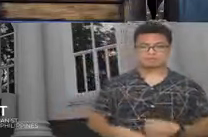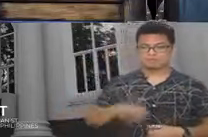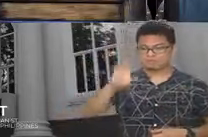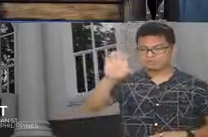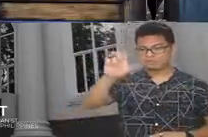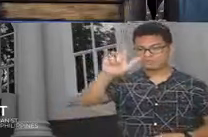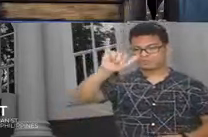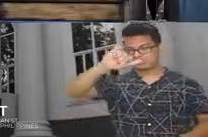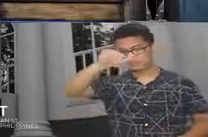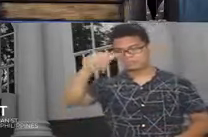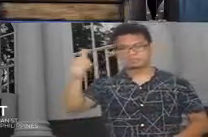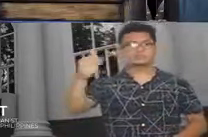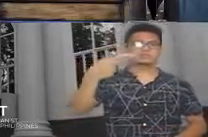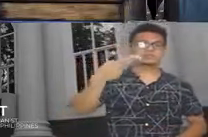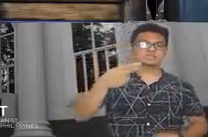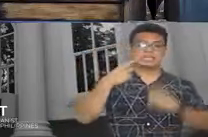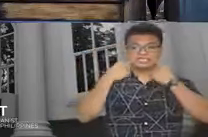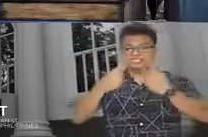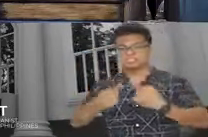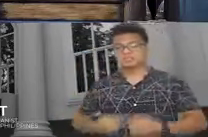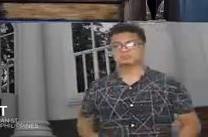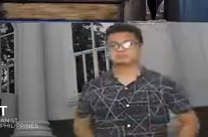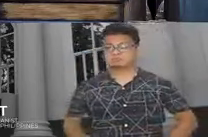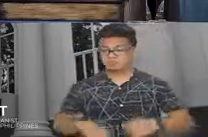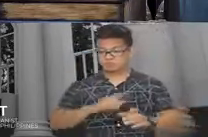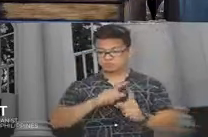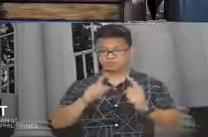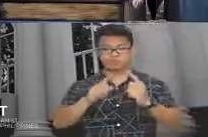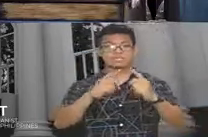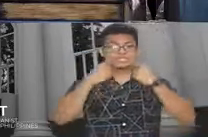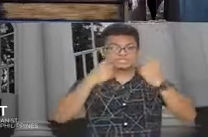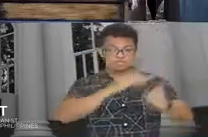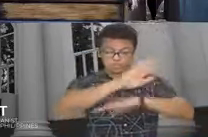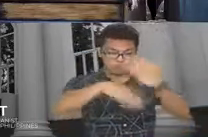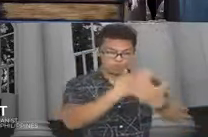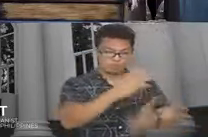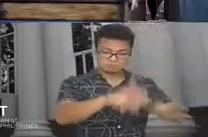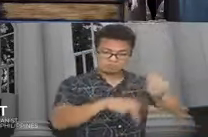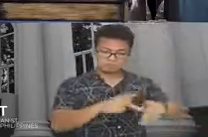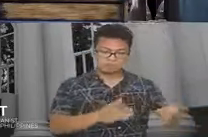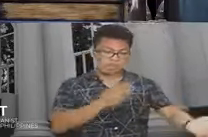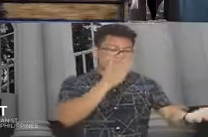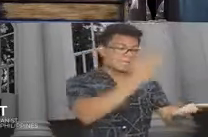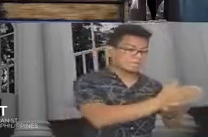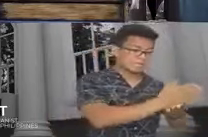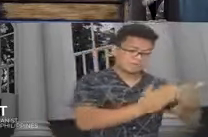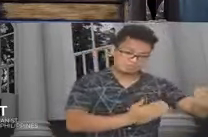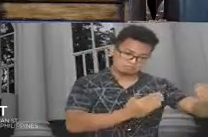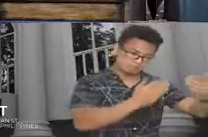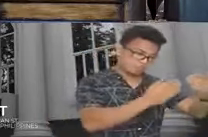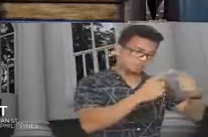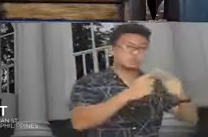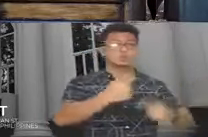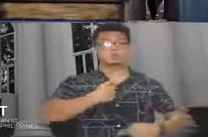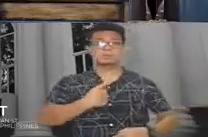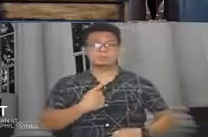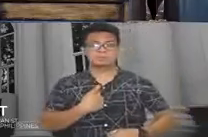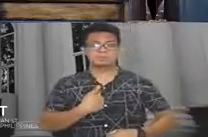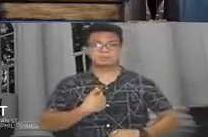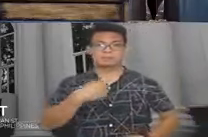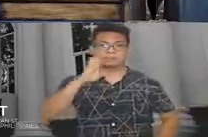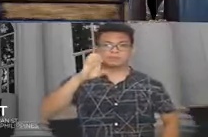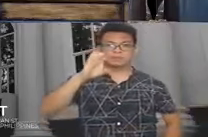You know what Elijah said? He said unto all the people, come near to me.